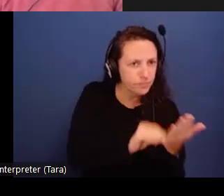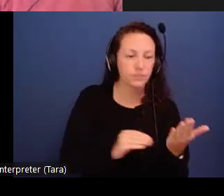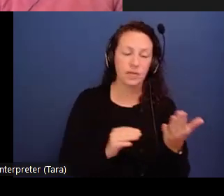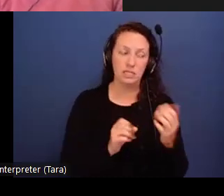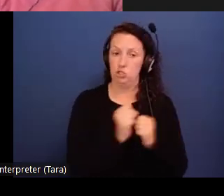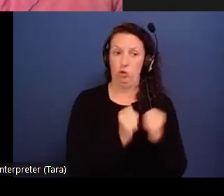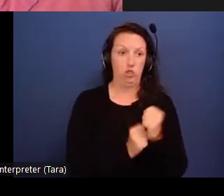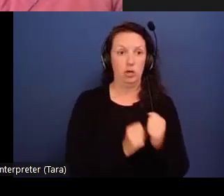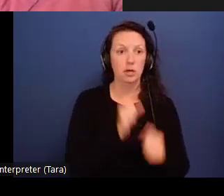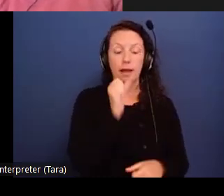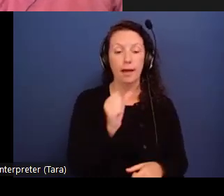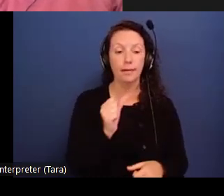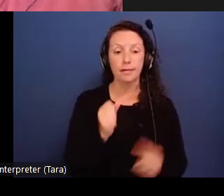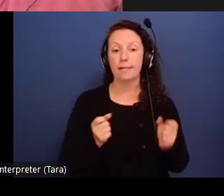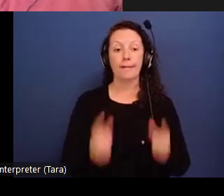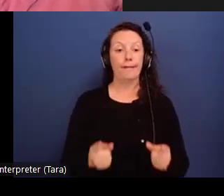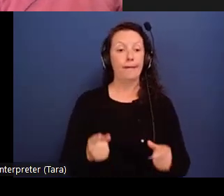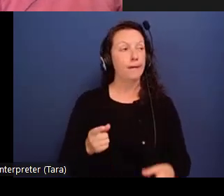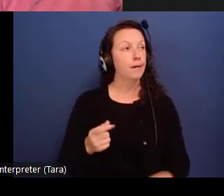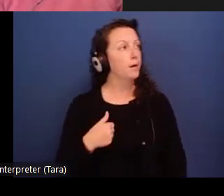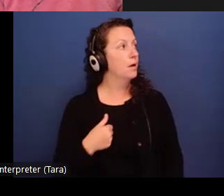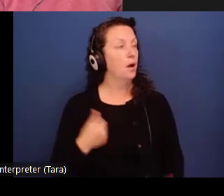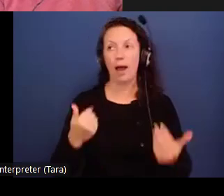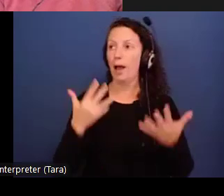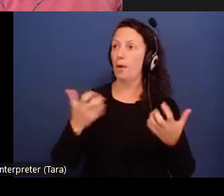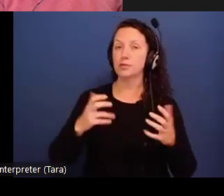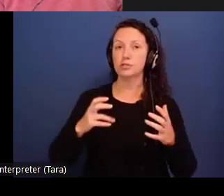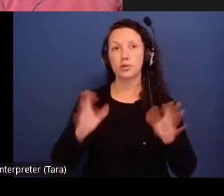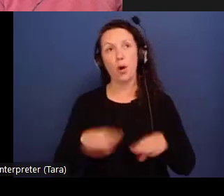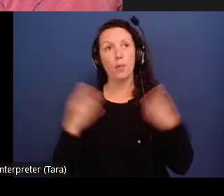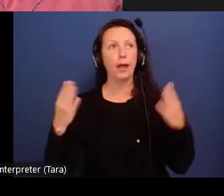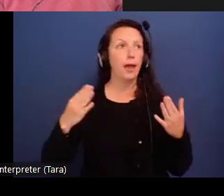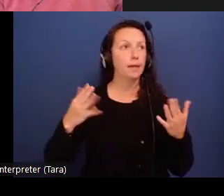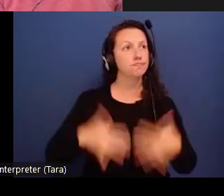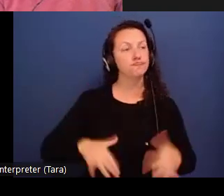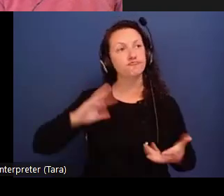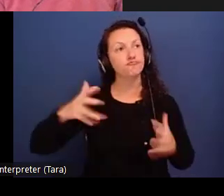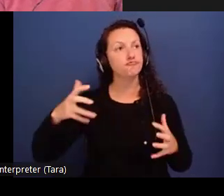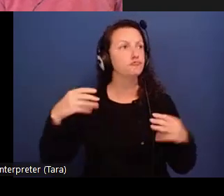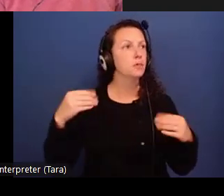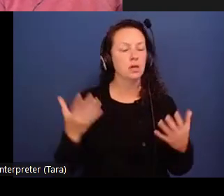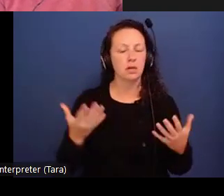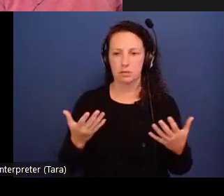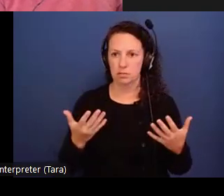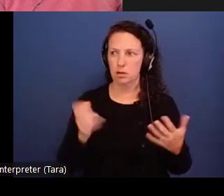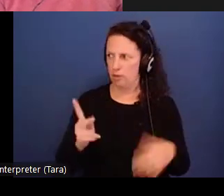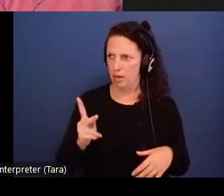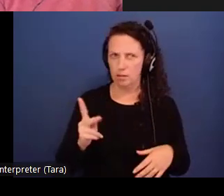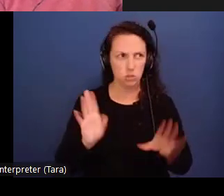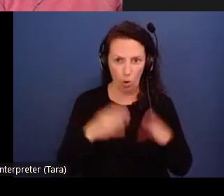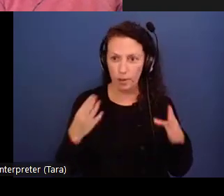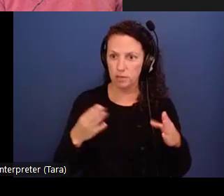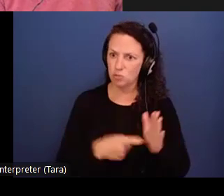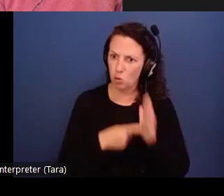not that I go in tomorrow and I say, hey, I'm going to open as somebody said, a laundromat. And okay, to open that, I need a space, I need